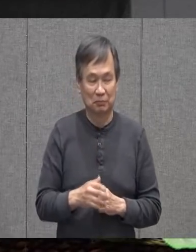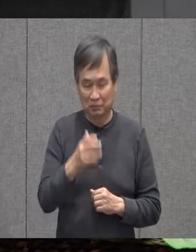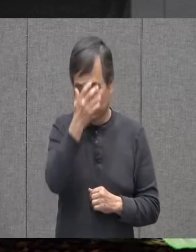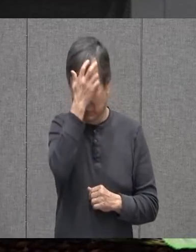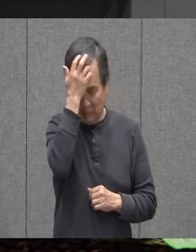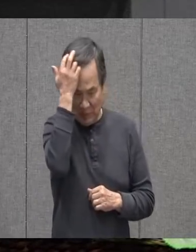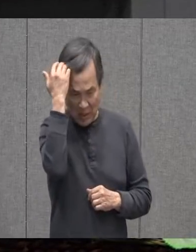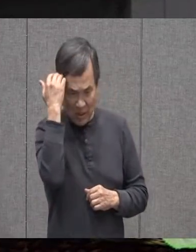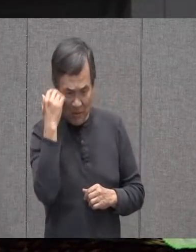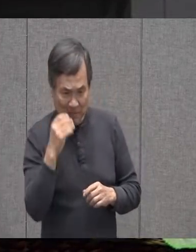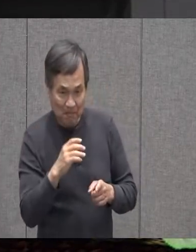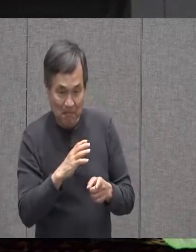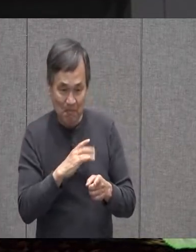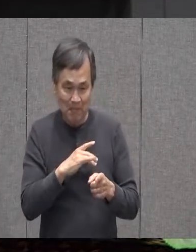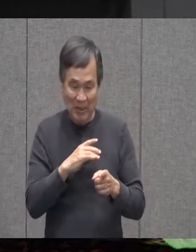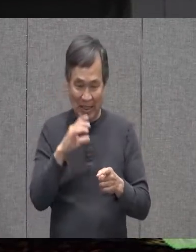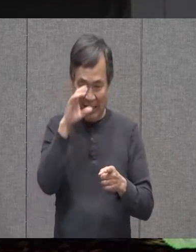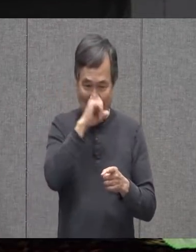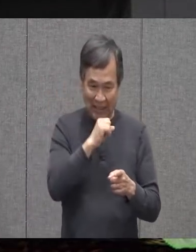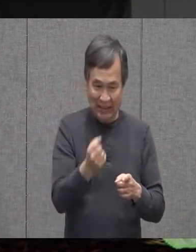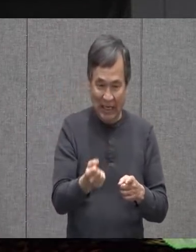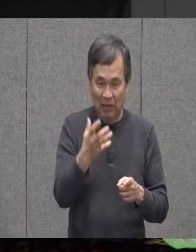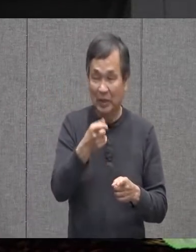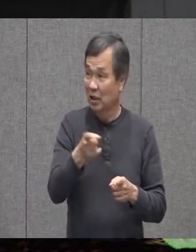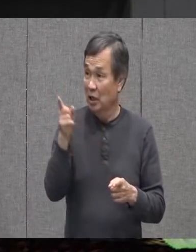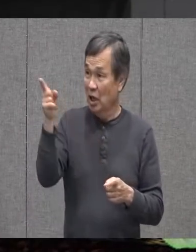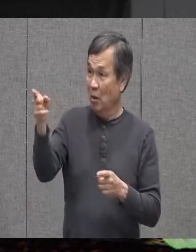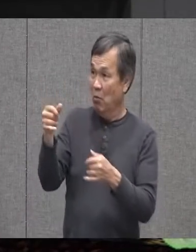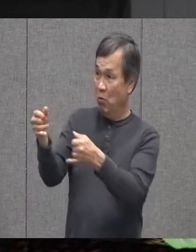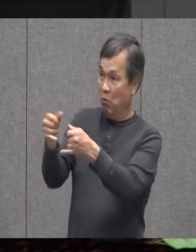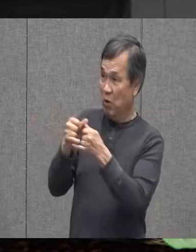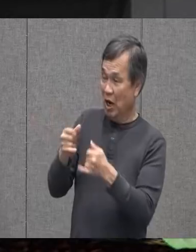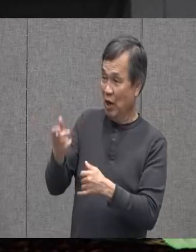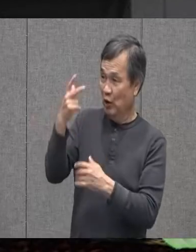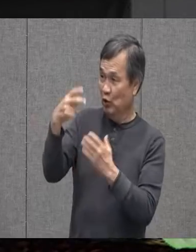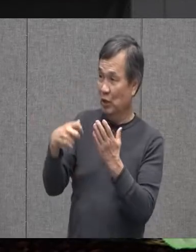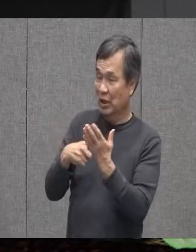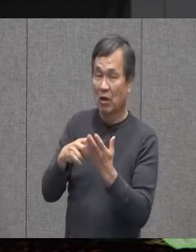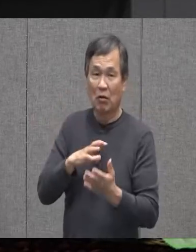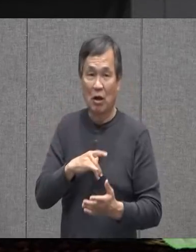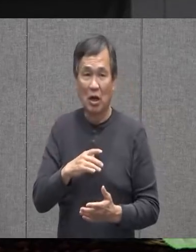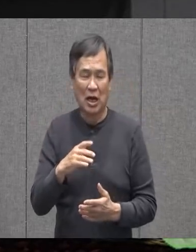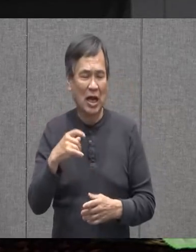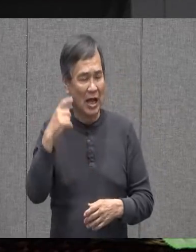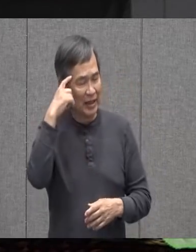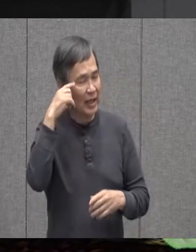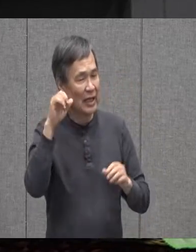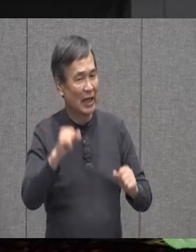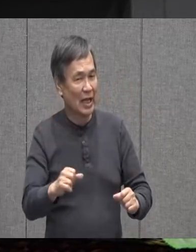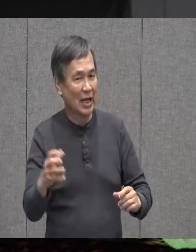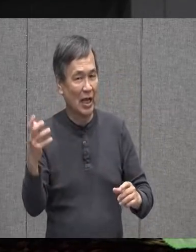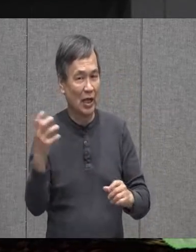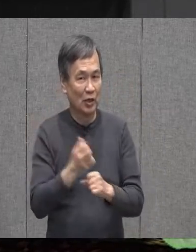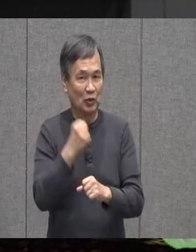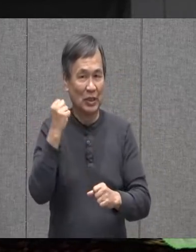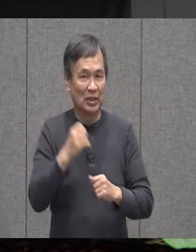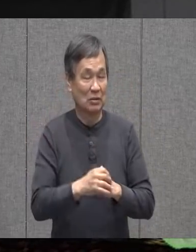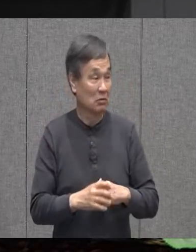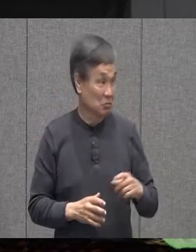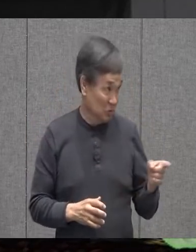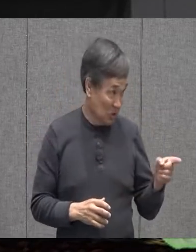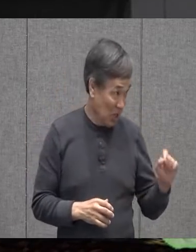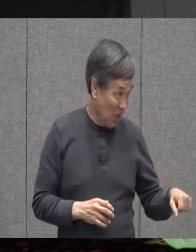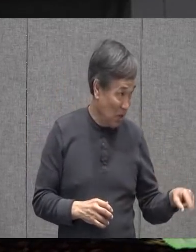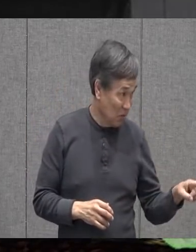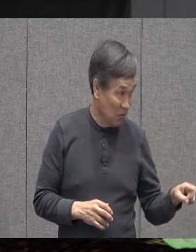Sounds like a pretty good prize for guessing how many jelly beans. I bet you I can win. Oh yeah? Well, I'm really good